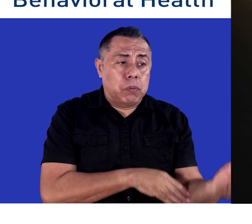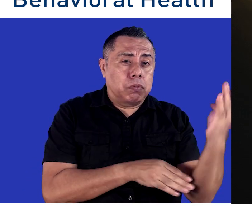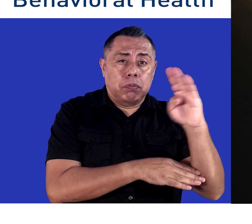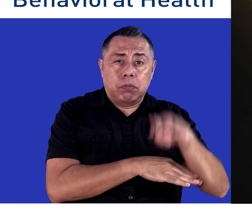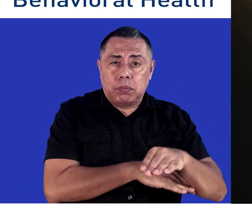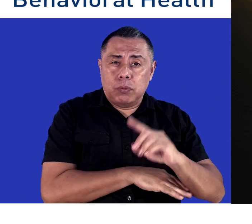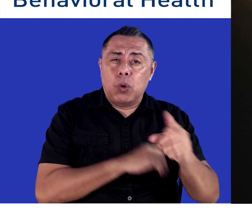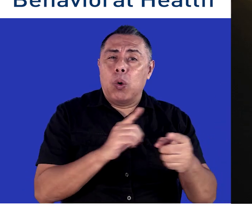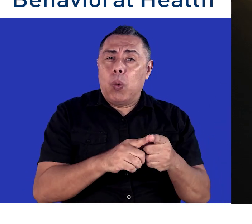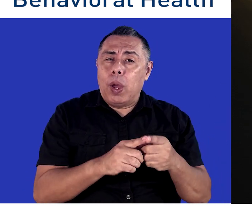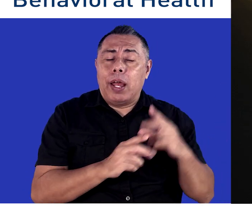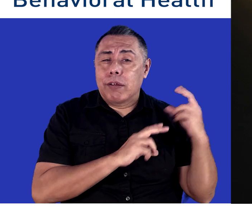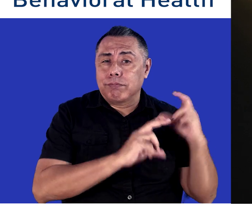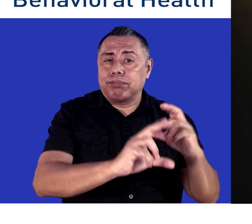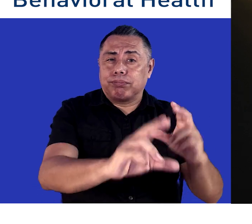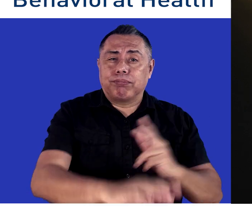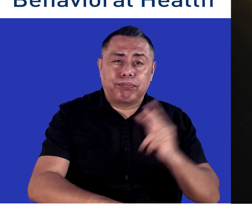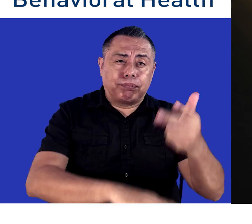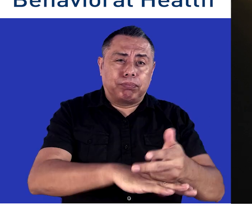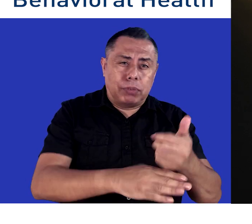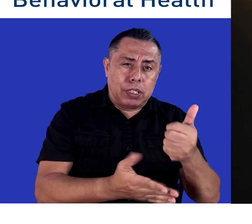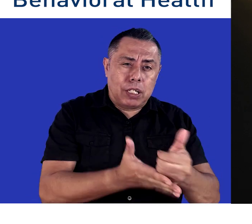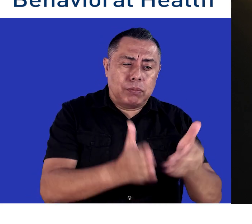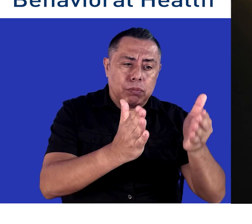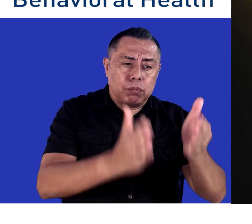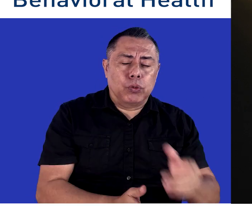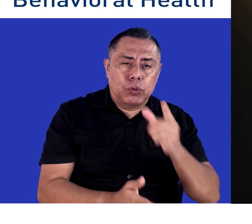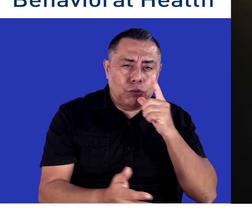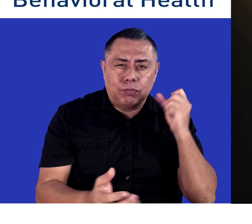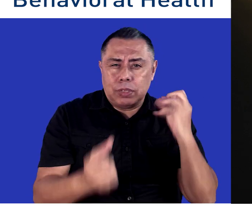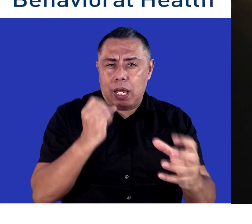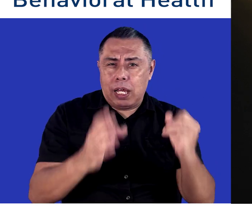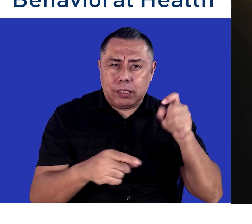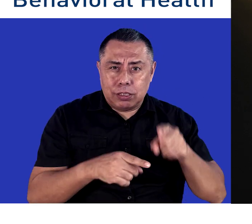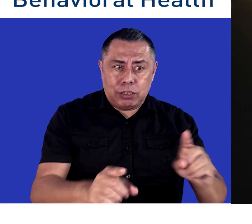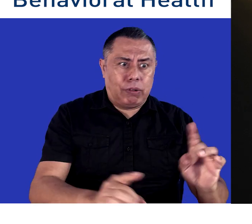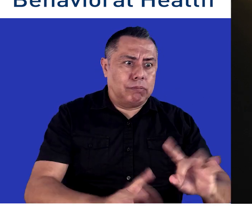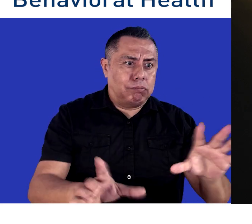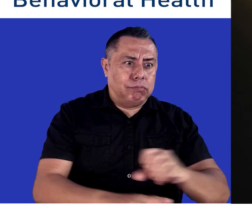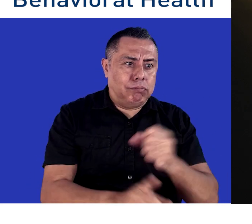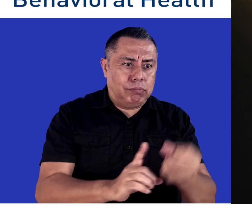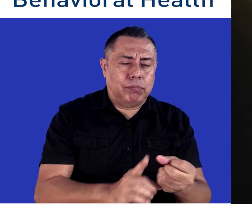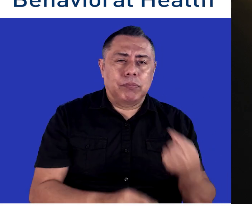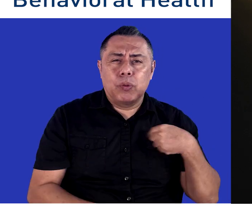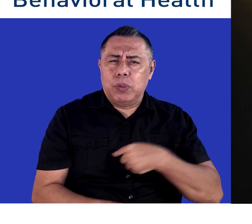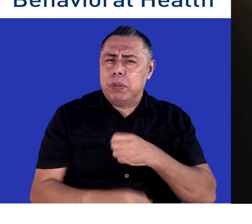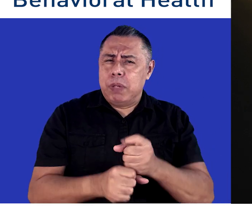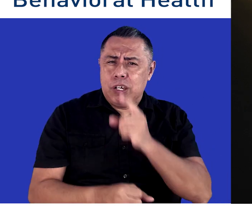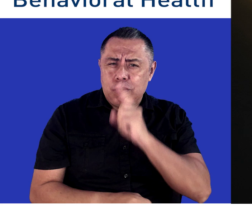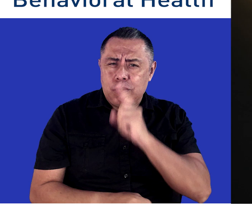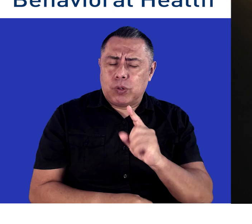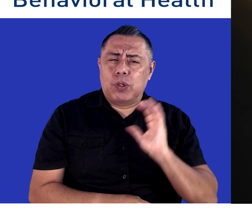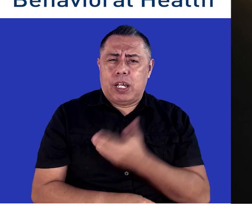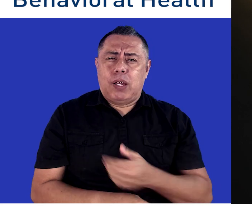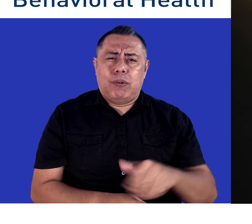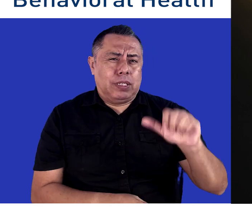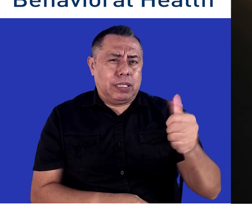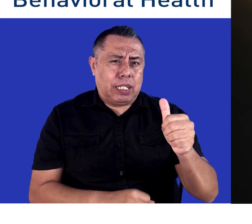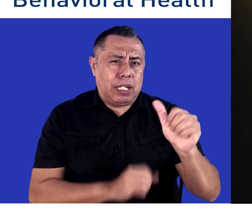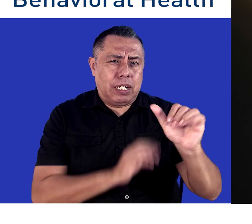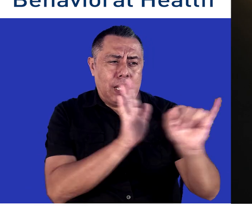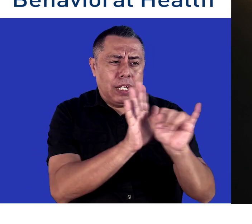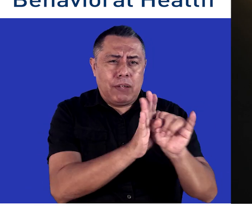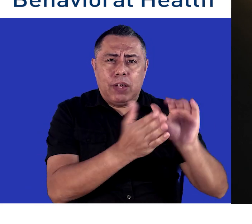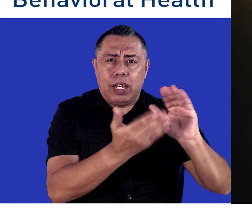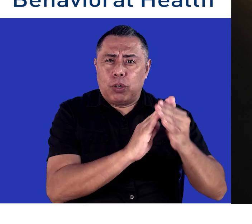time of day or night when dispatched to assist an ASL speaker in behavioral health crisis. We ensured the voices of our 10